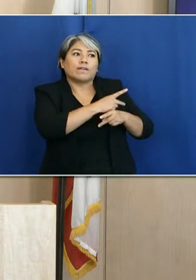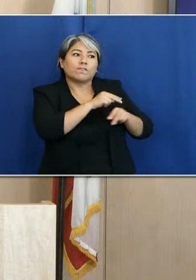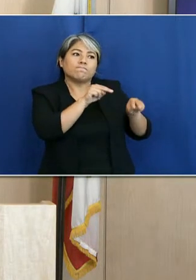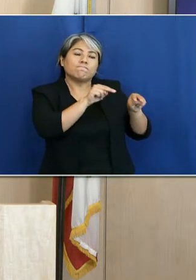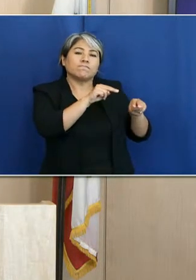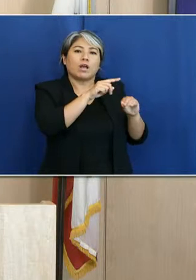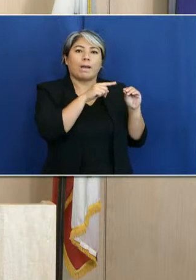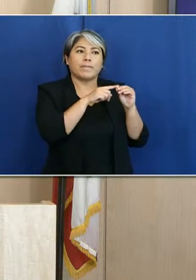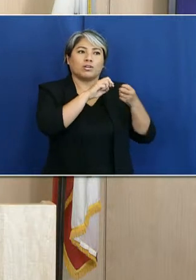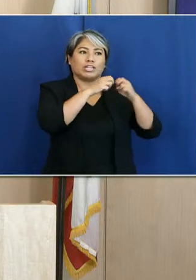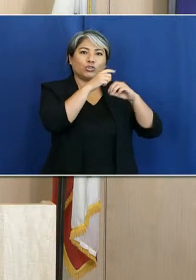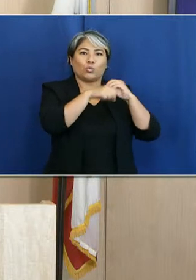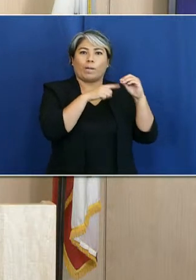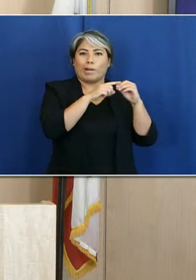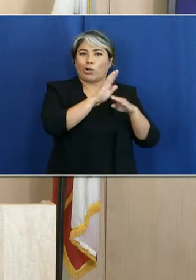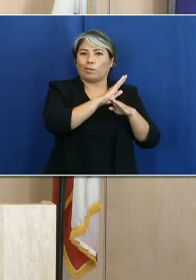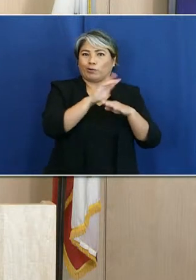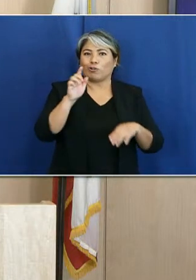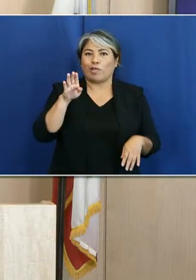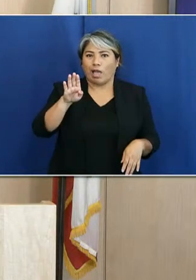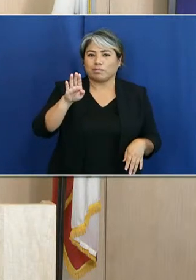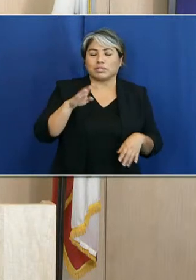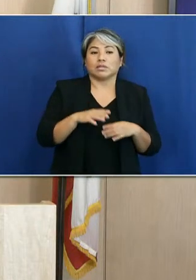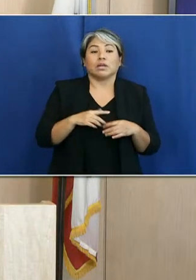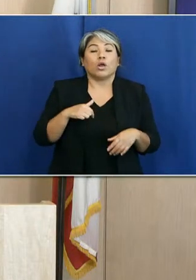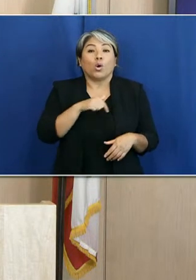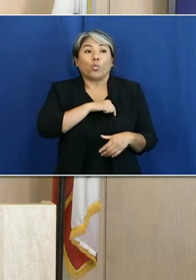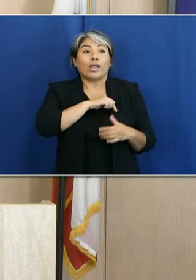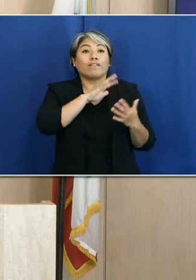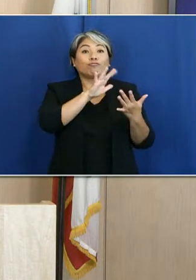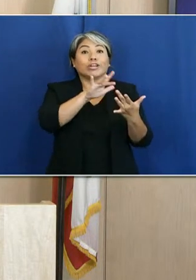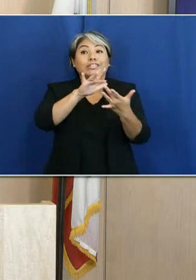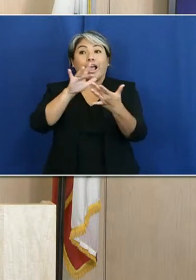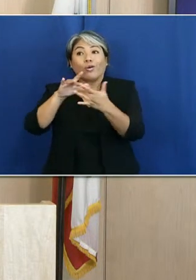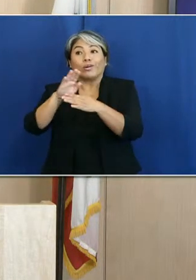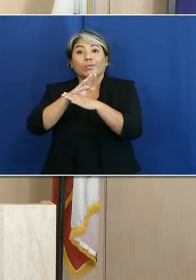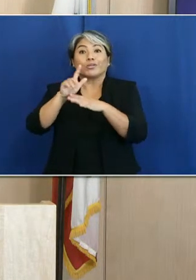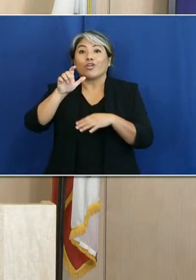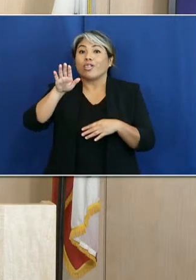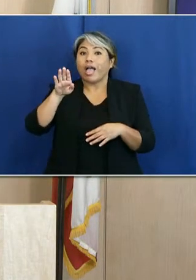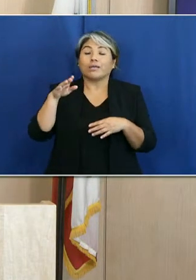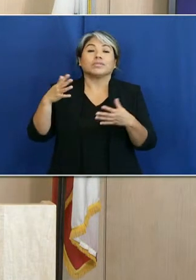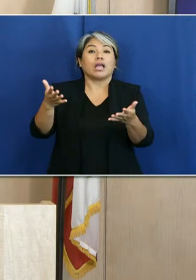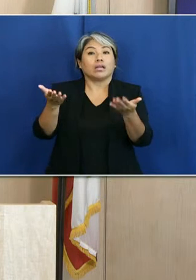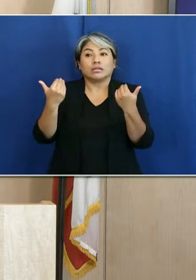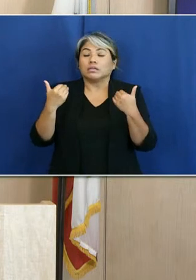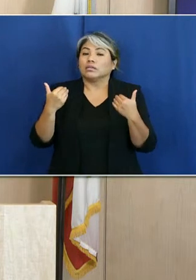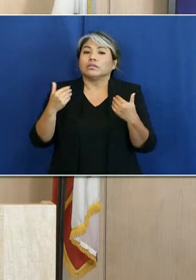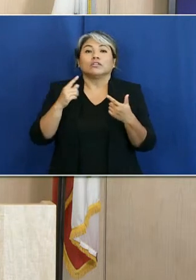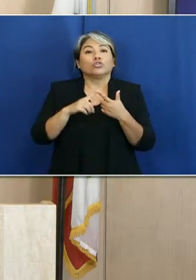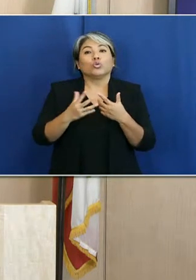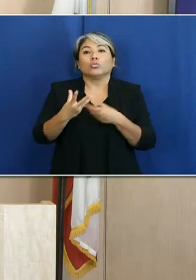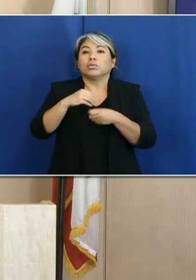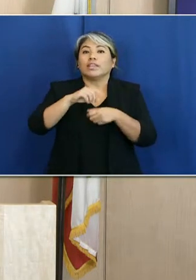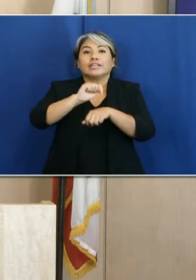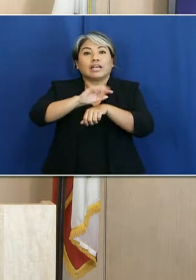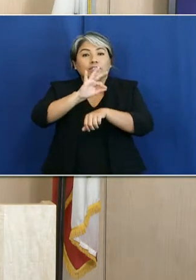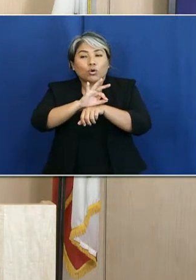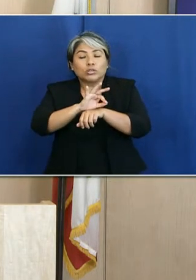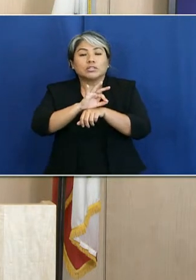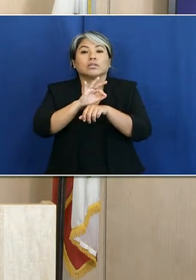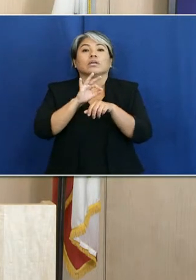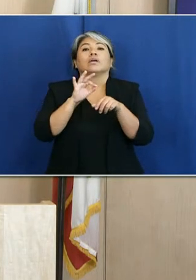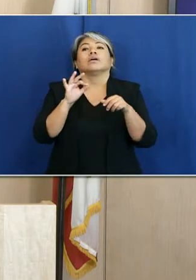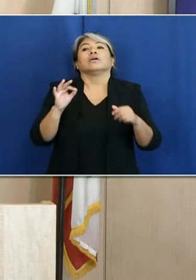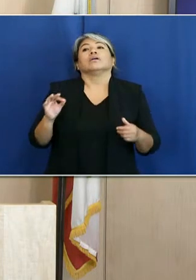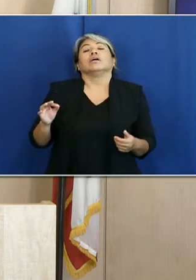commercial labs. We have reached out to the commercial labs, invited them to participate in our task force. The invitation stands. But I